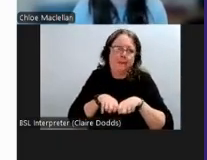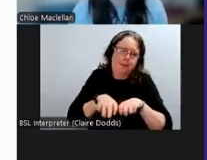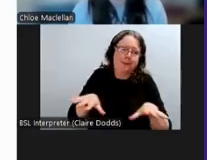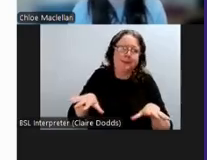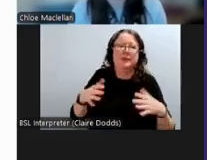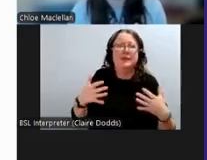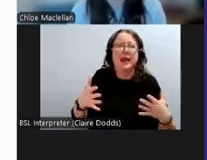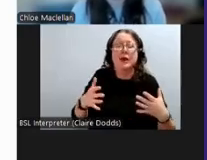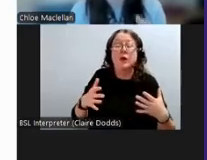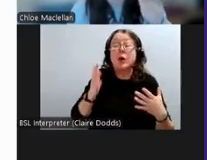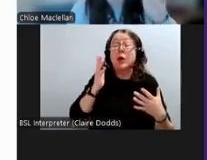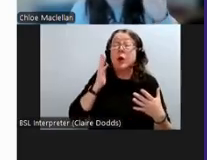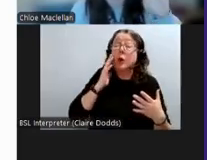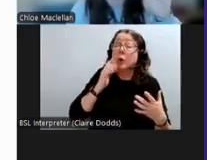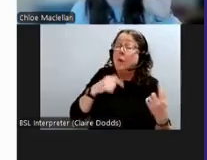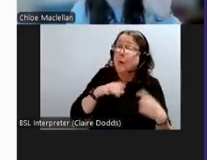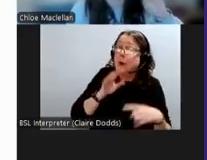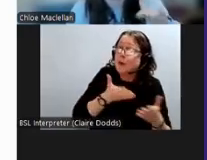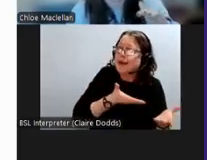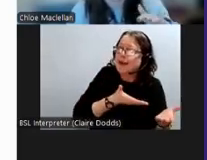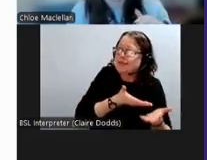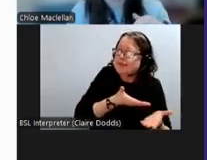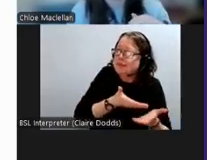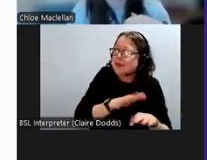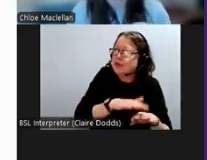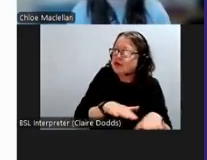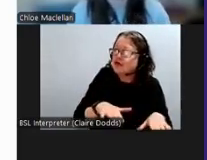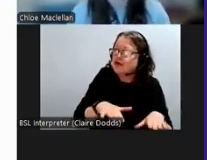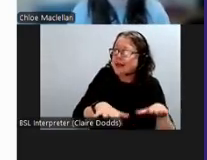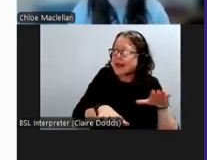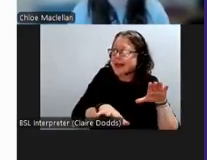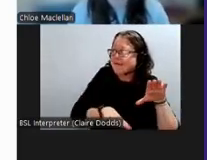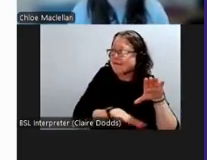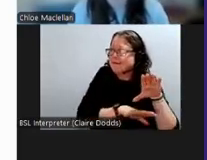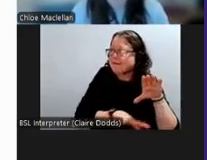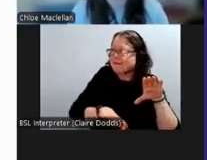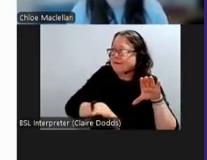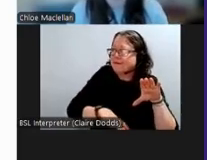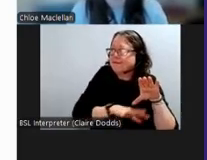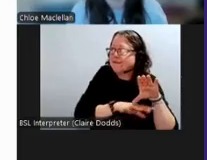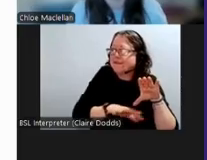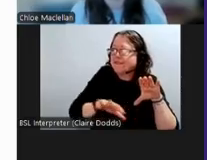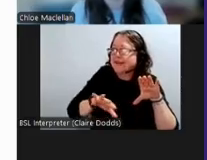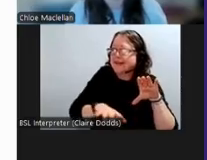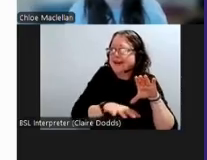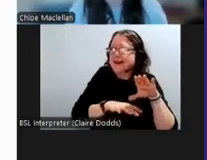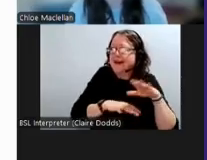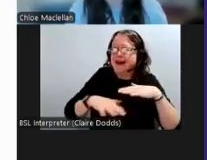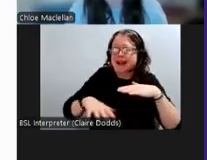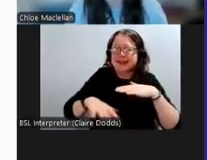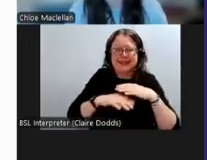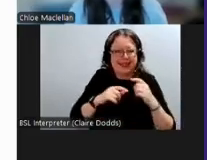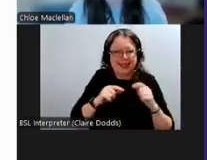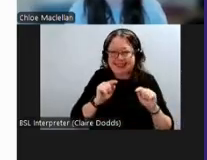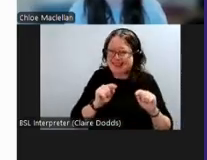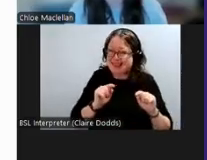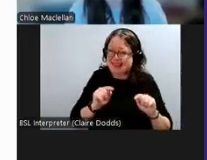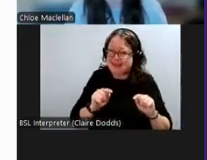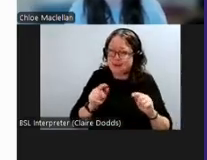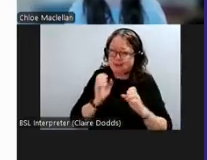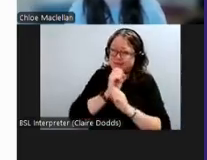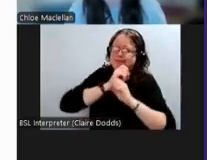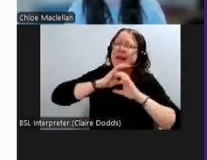children in schools, the bit underneath is what we're hearing and what we're understanding a bit more is that, you